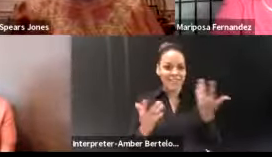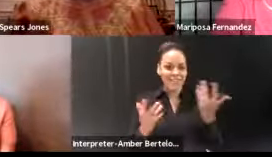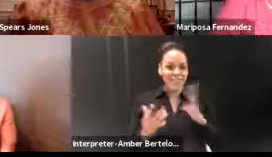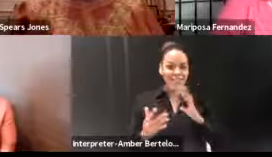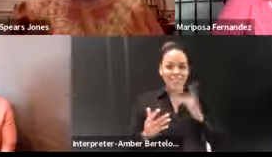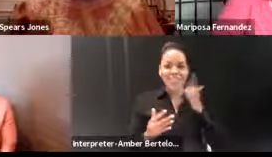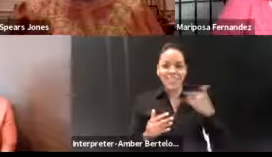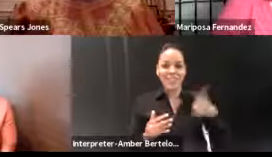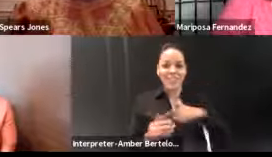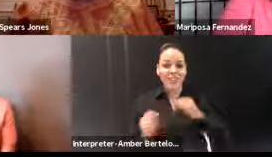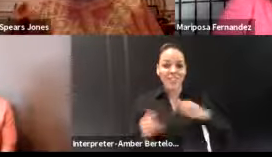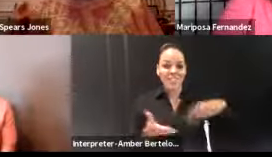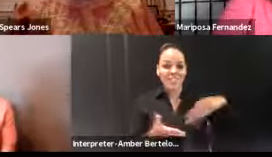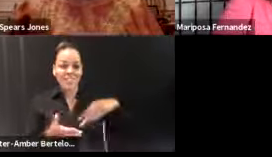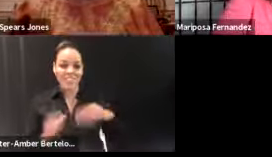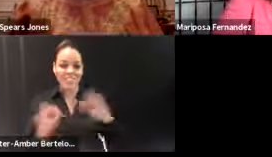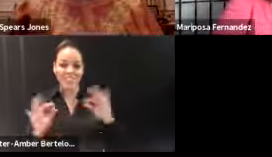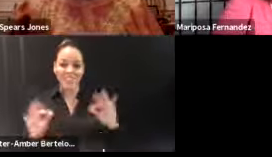dance.